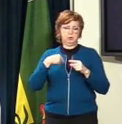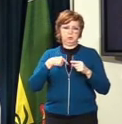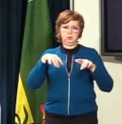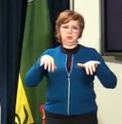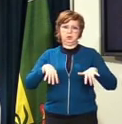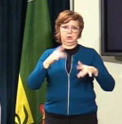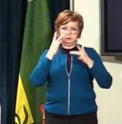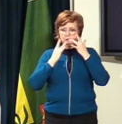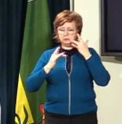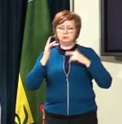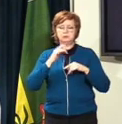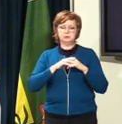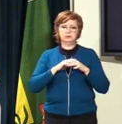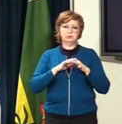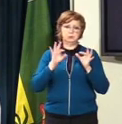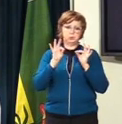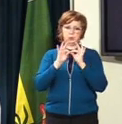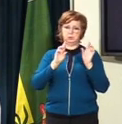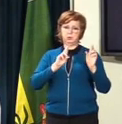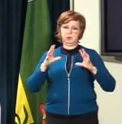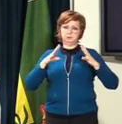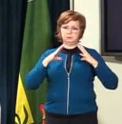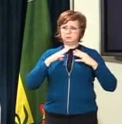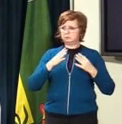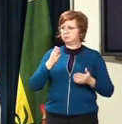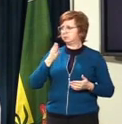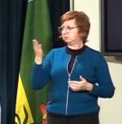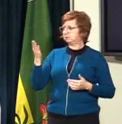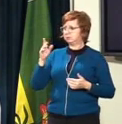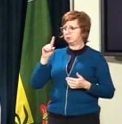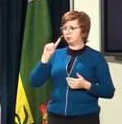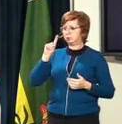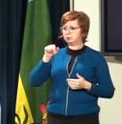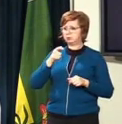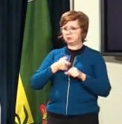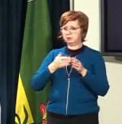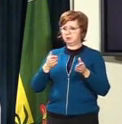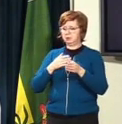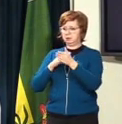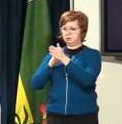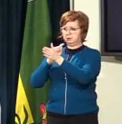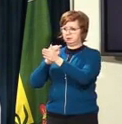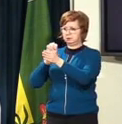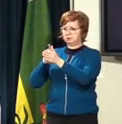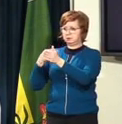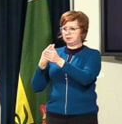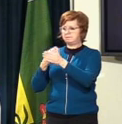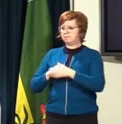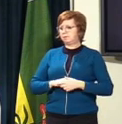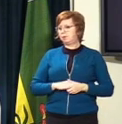immediately if we can't replace them. Do I have any questions in the room? Yeah.